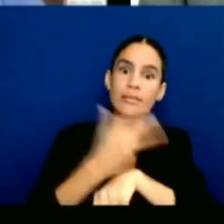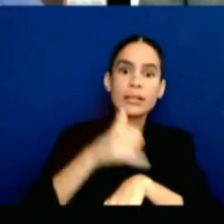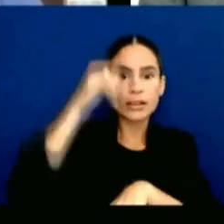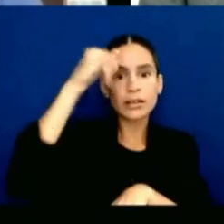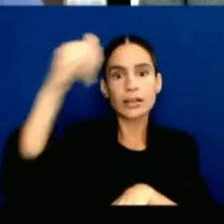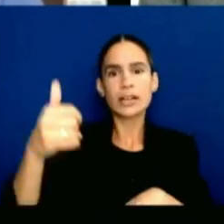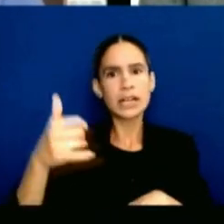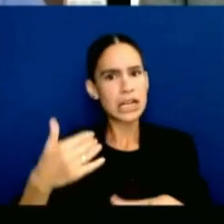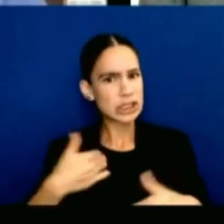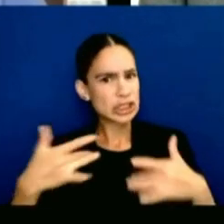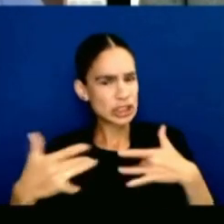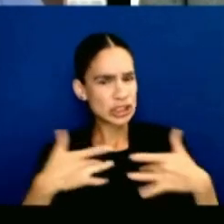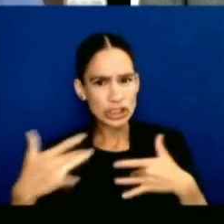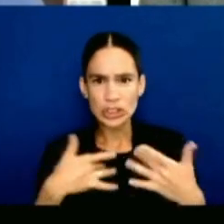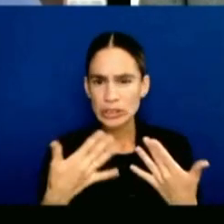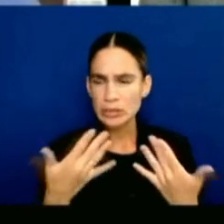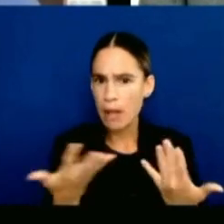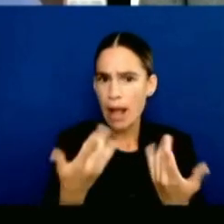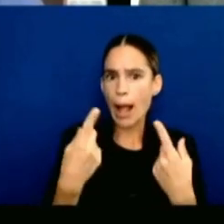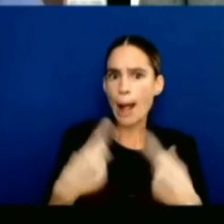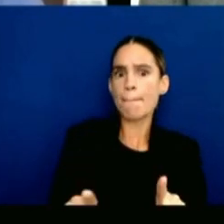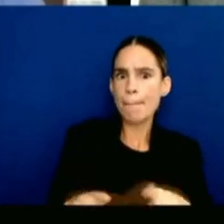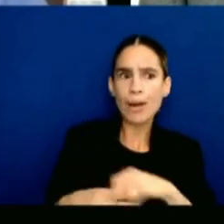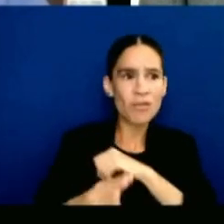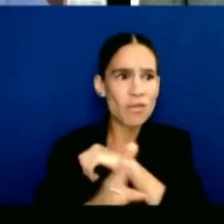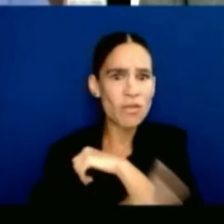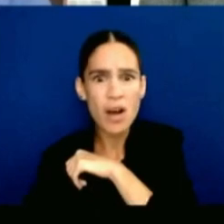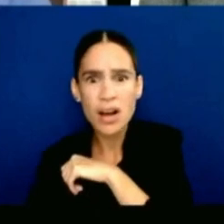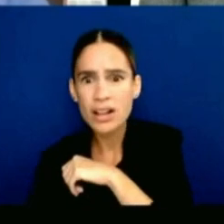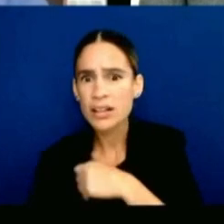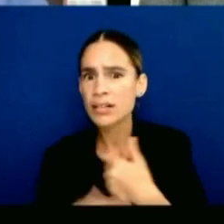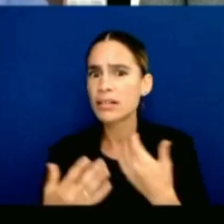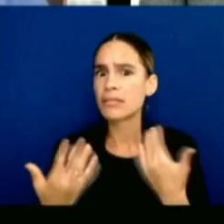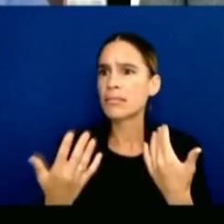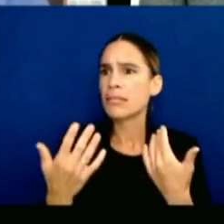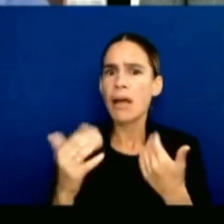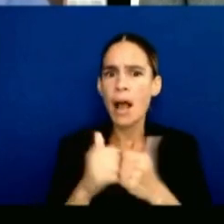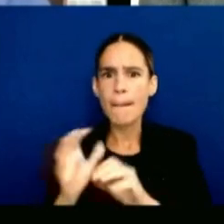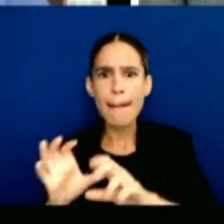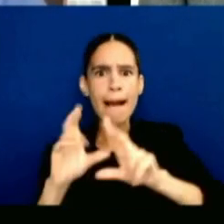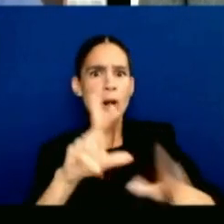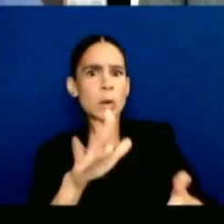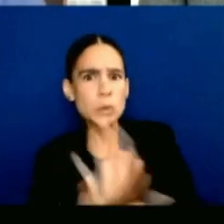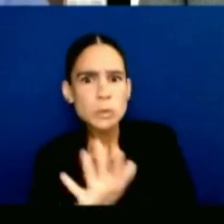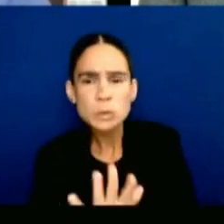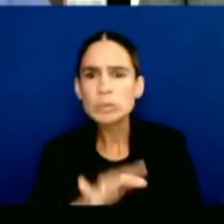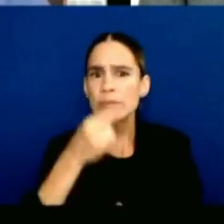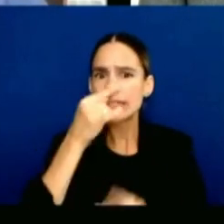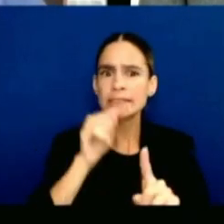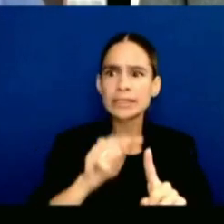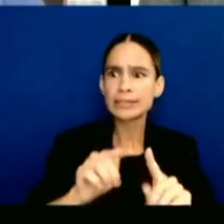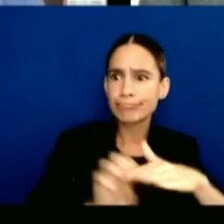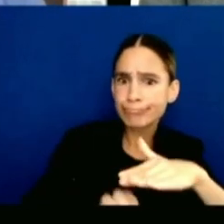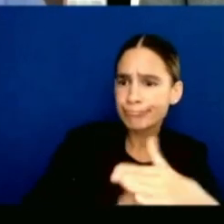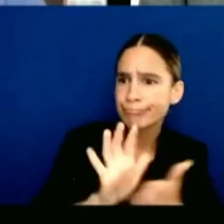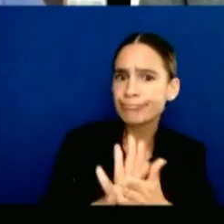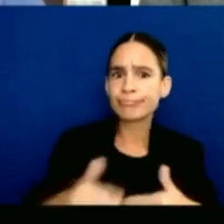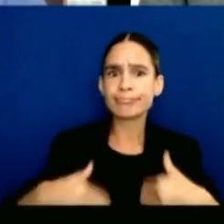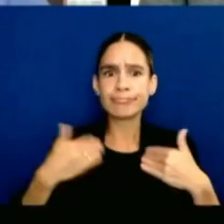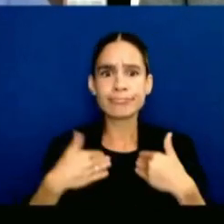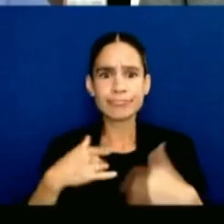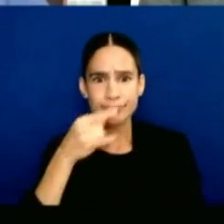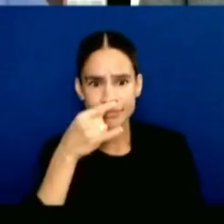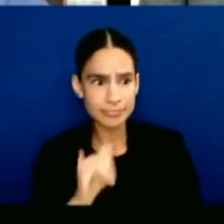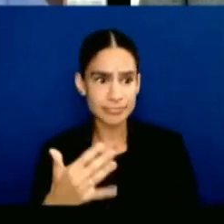terms of going back to school, whether you're talking K through 12 or whether, like my grandson, you want to go to college and have a freshman